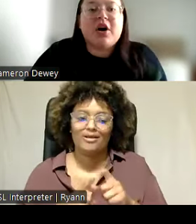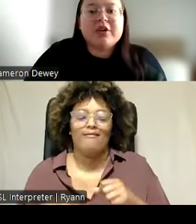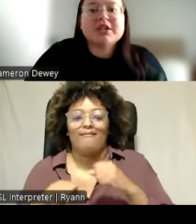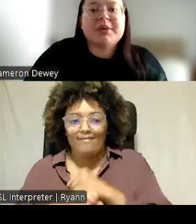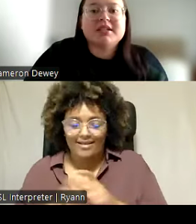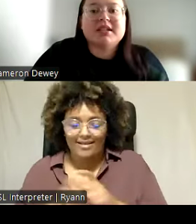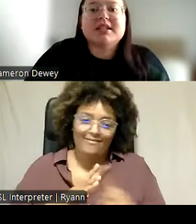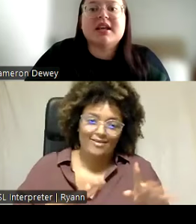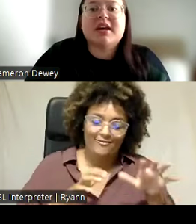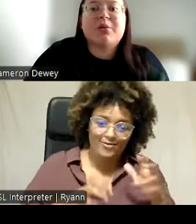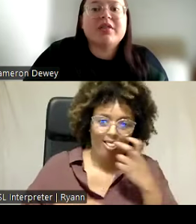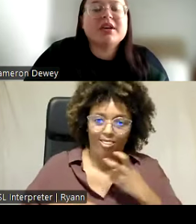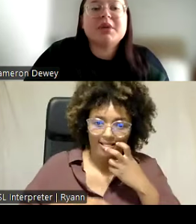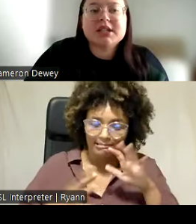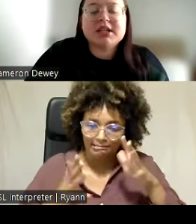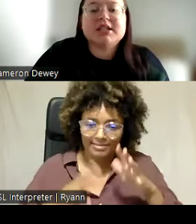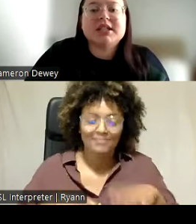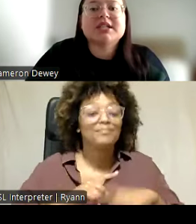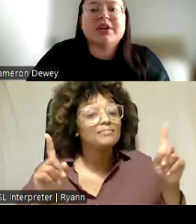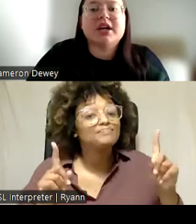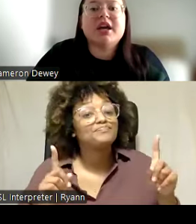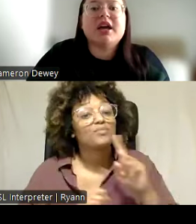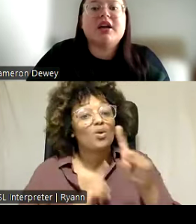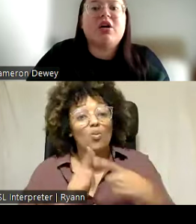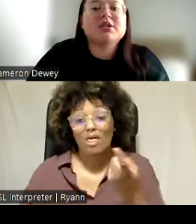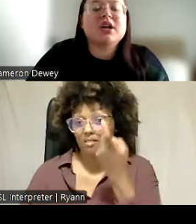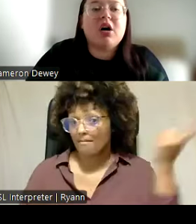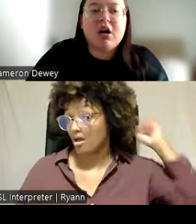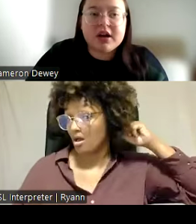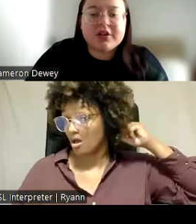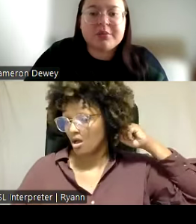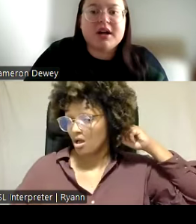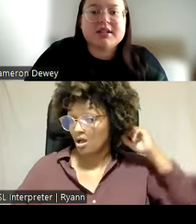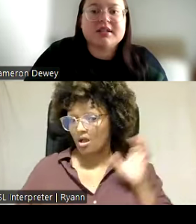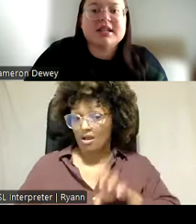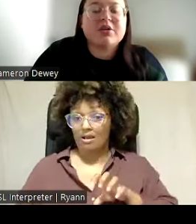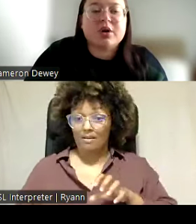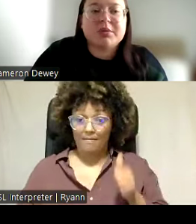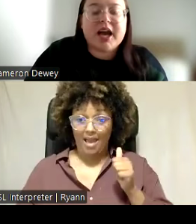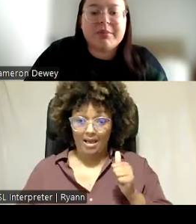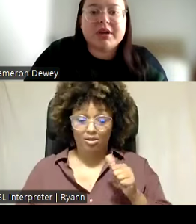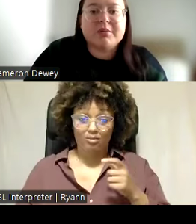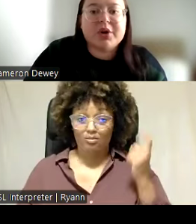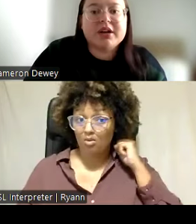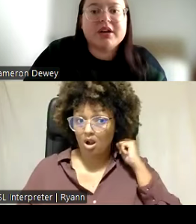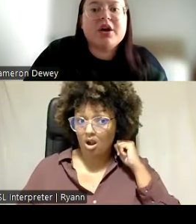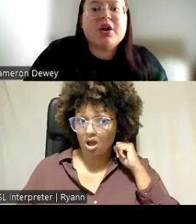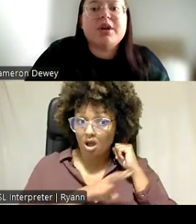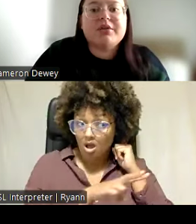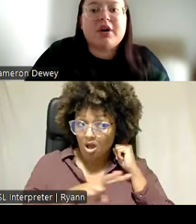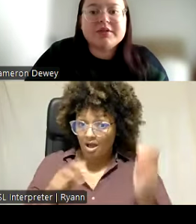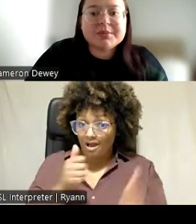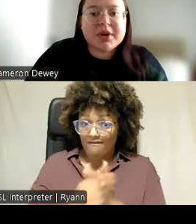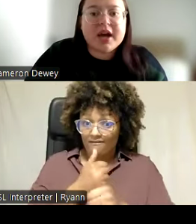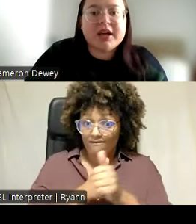are evolved responses that when the amygdala detects fear, it halts all other processes that normally happen in the brain.